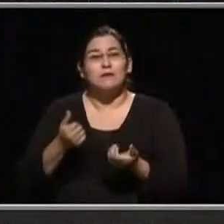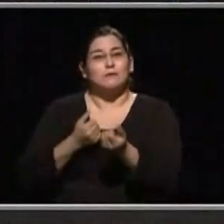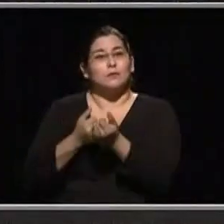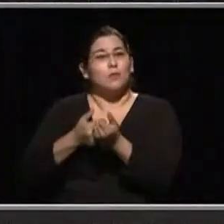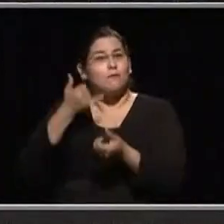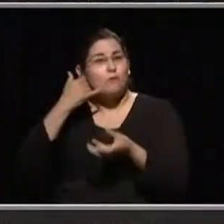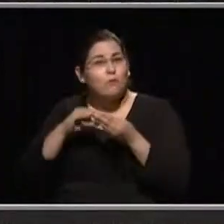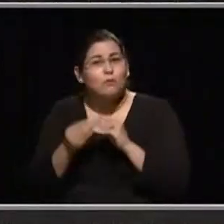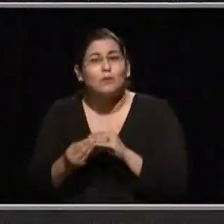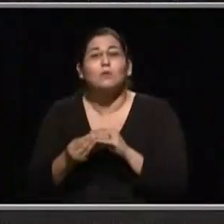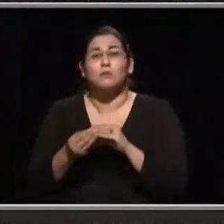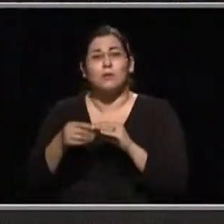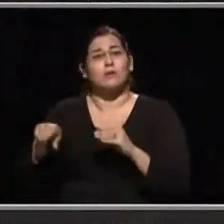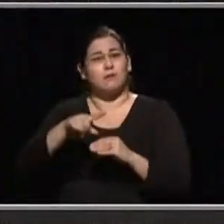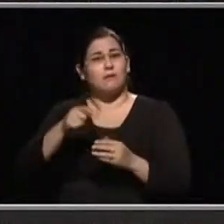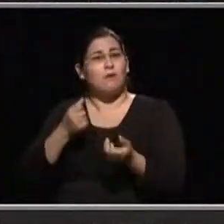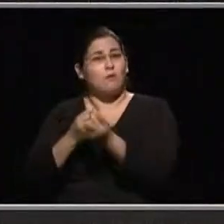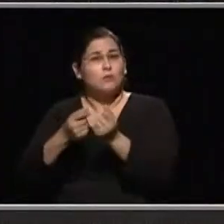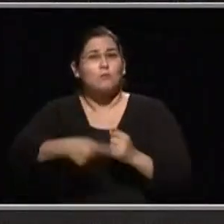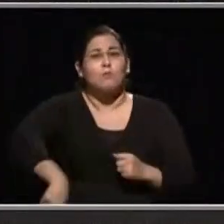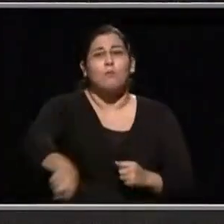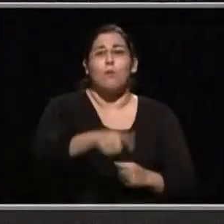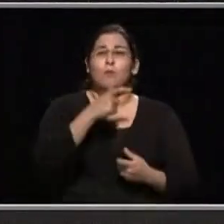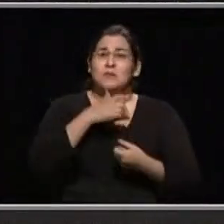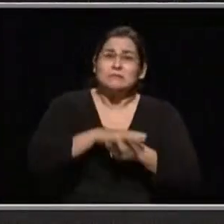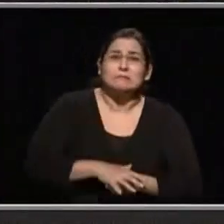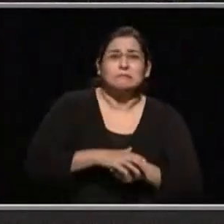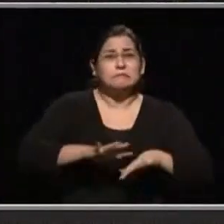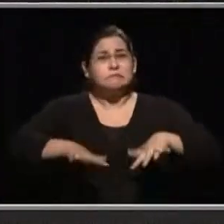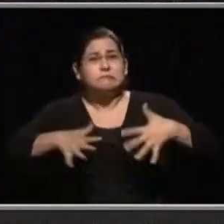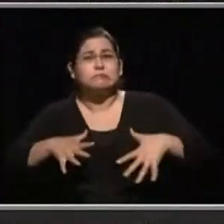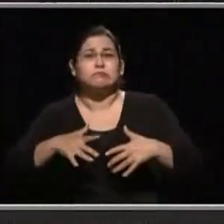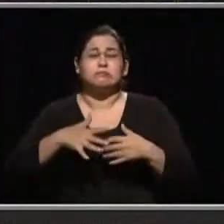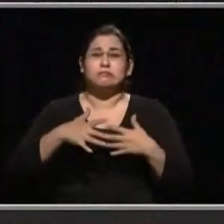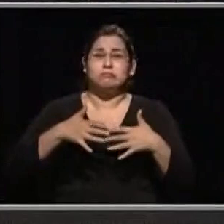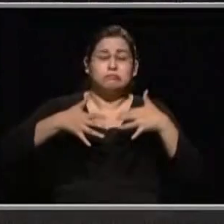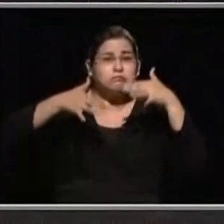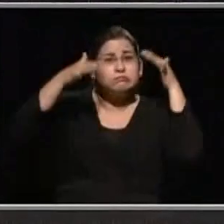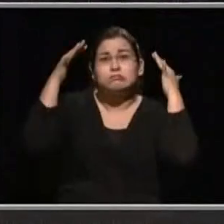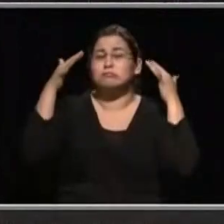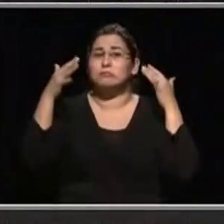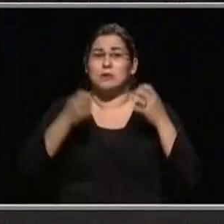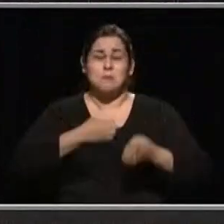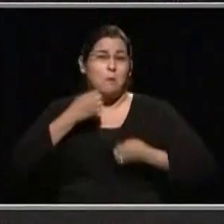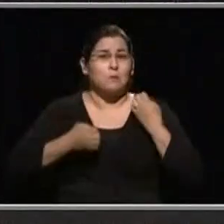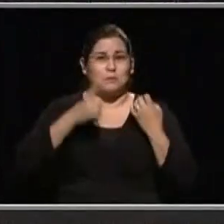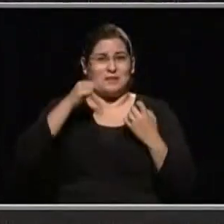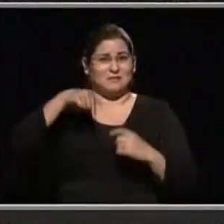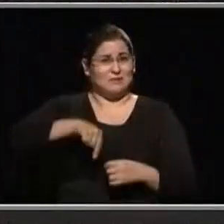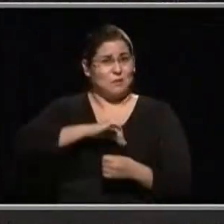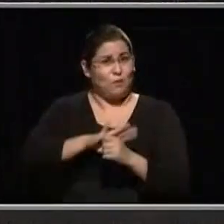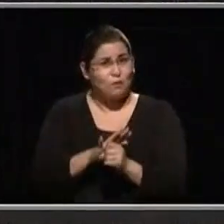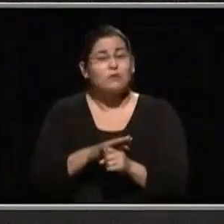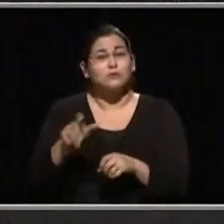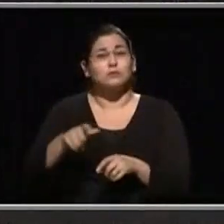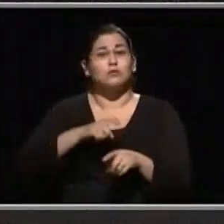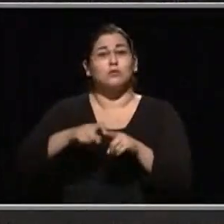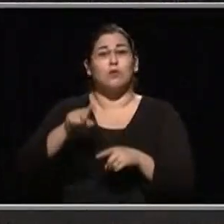to help Texans experience anxiety, stress, and emotional challenges due to COVID-19. And so you can call